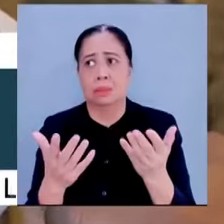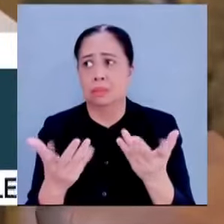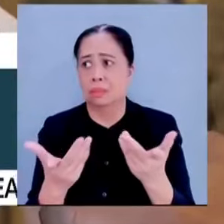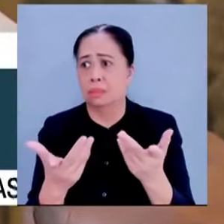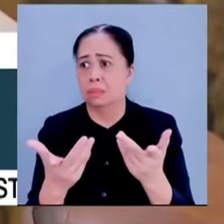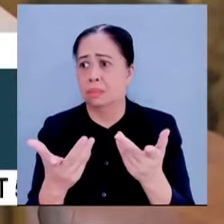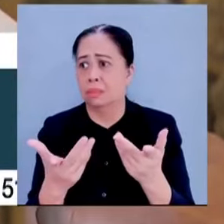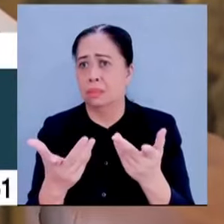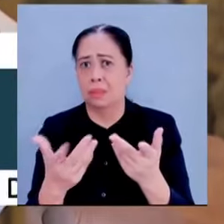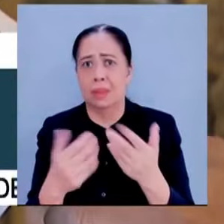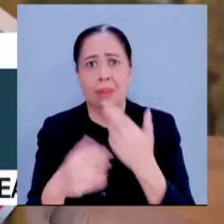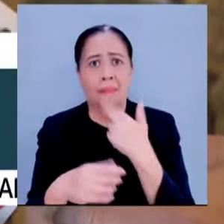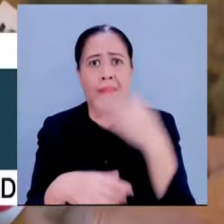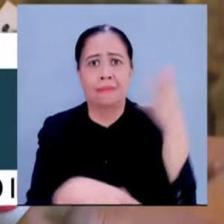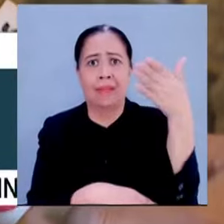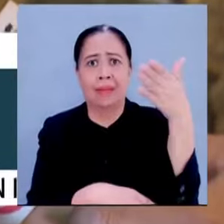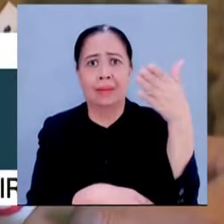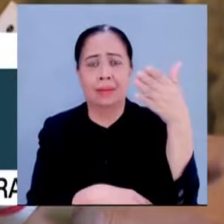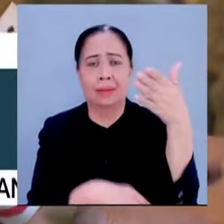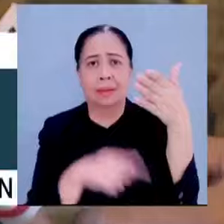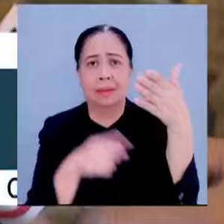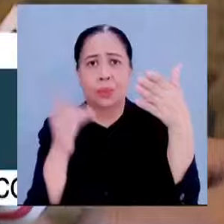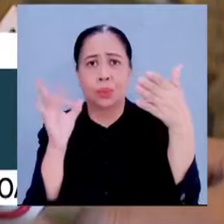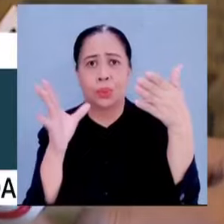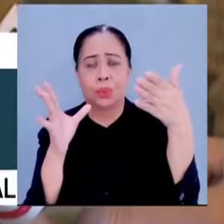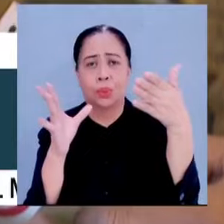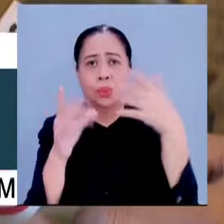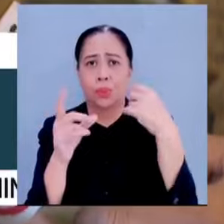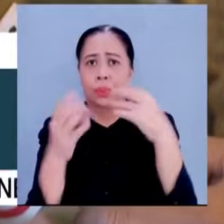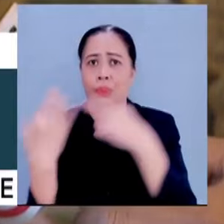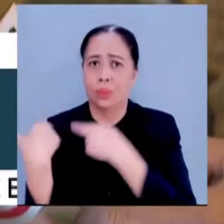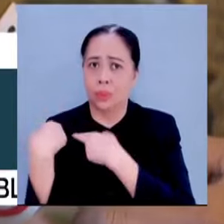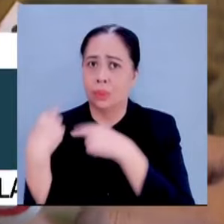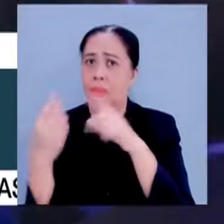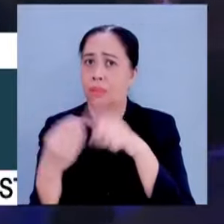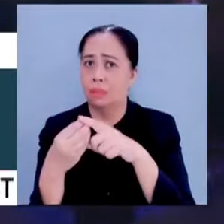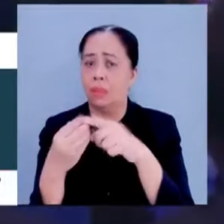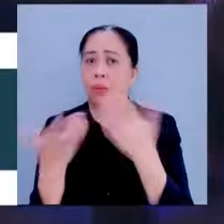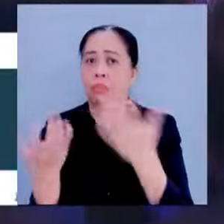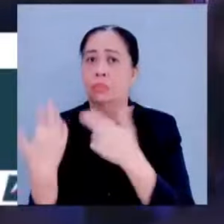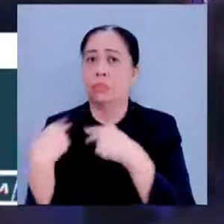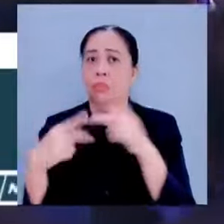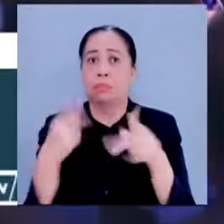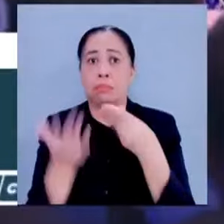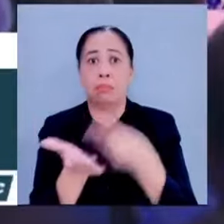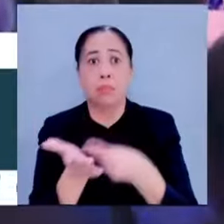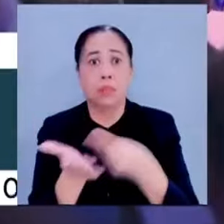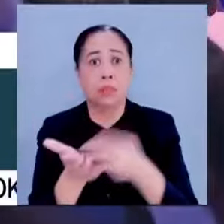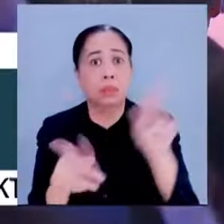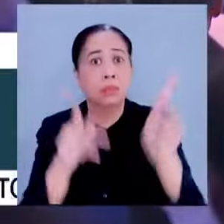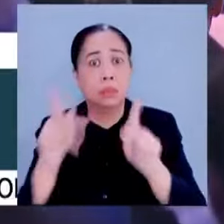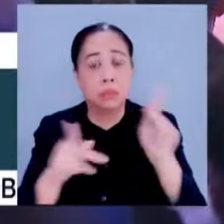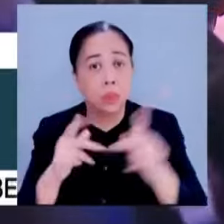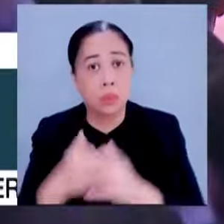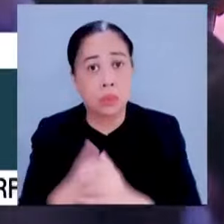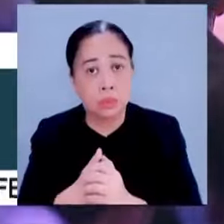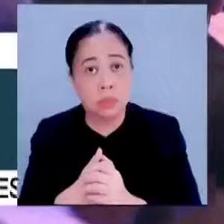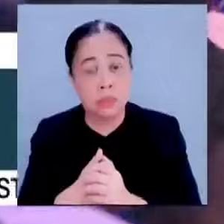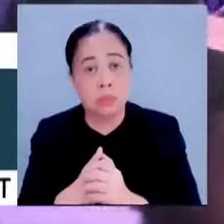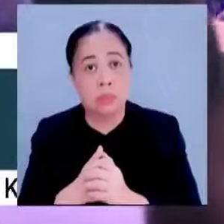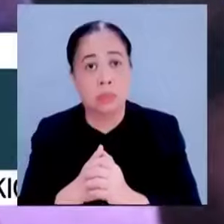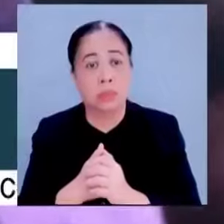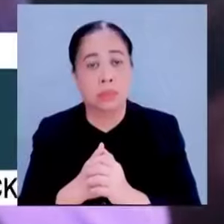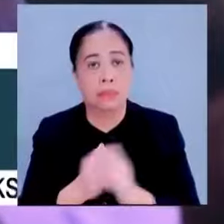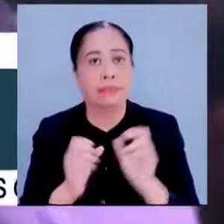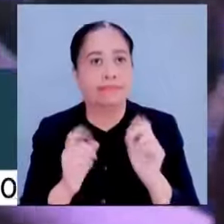major red flag. Because we're talking here about accountability, we're talking about people's money. All right, we're going